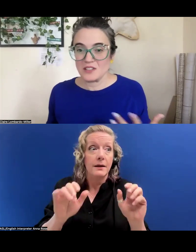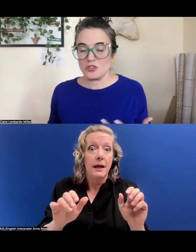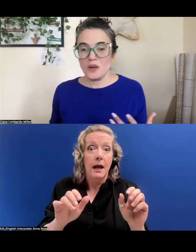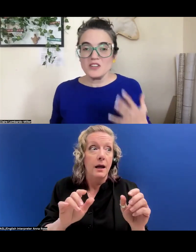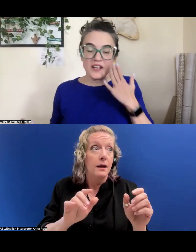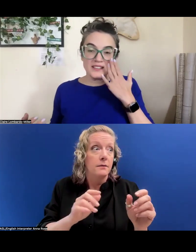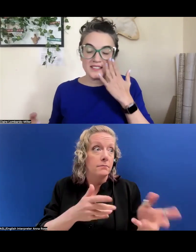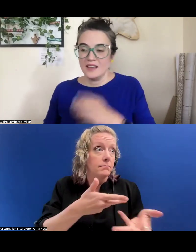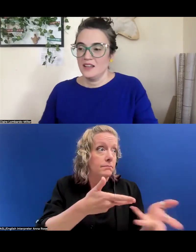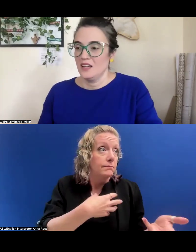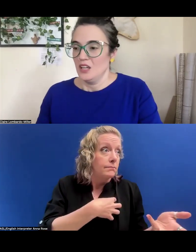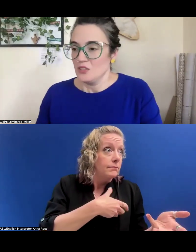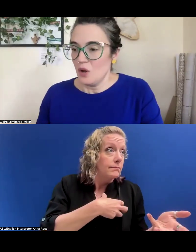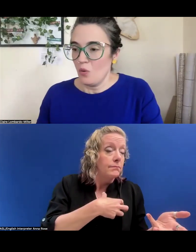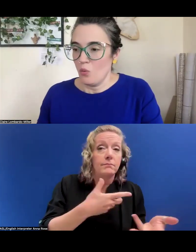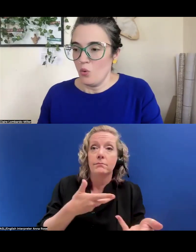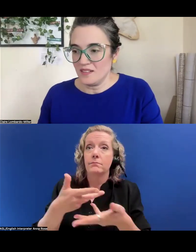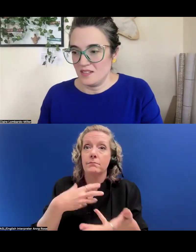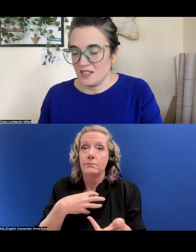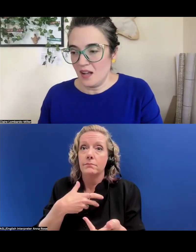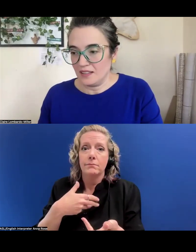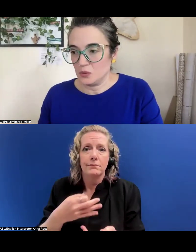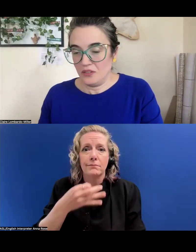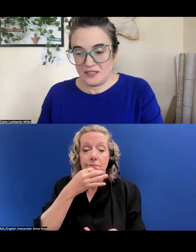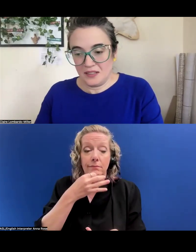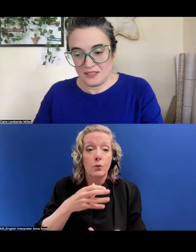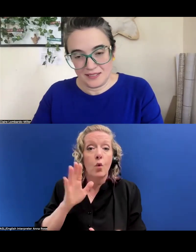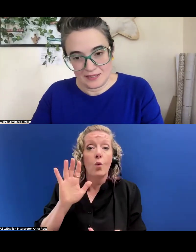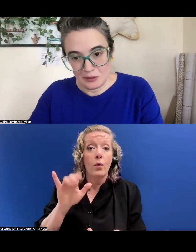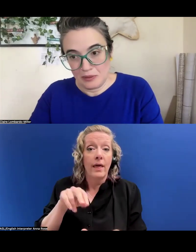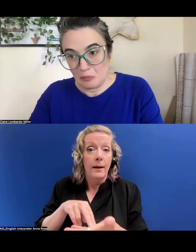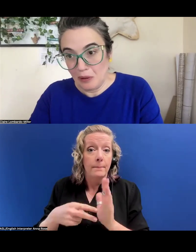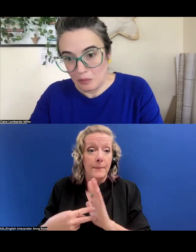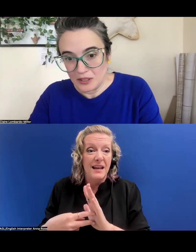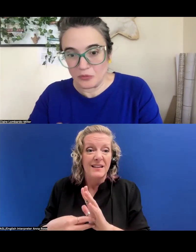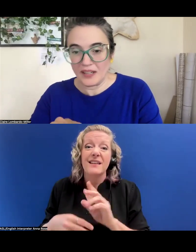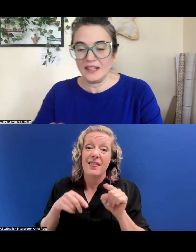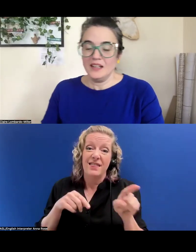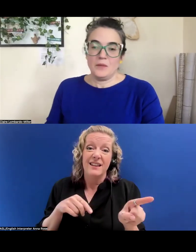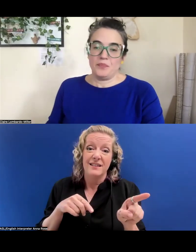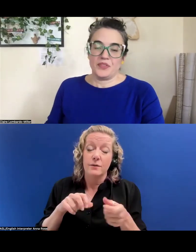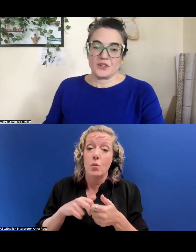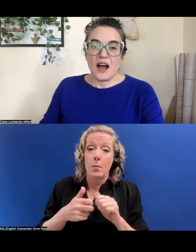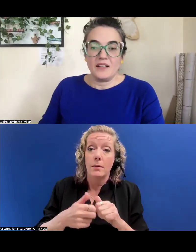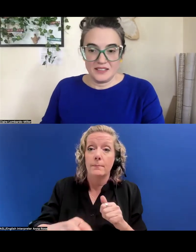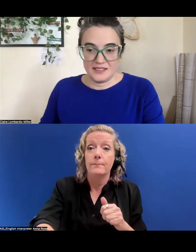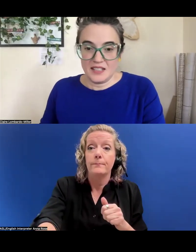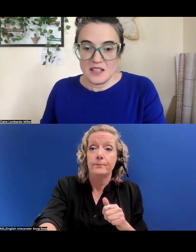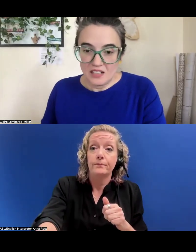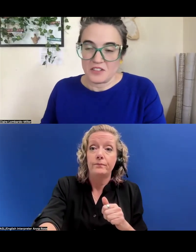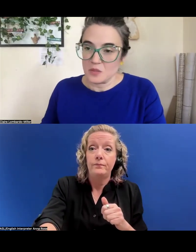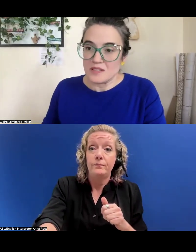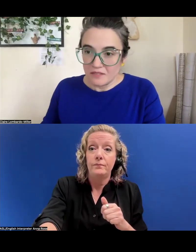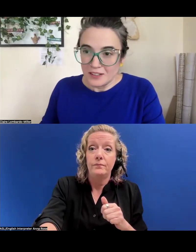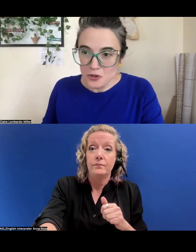different situations. So, what does this tell us? Well, this tells us this is a big problem, right? There's obviously a